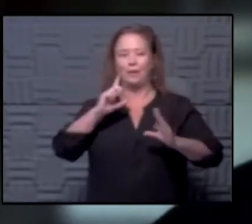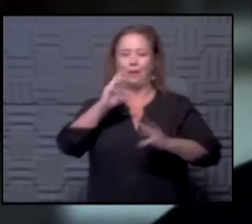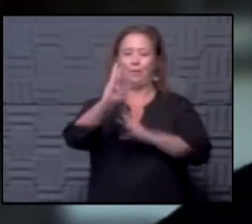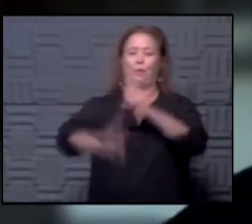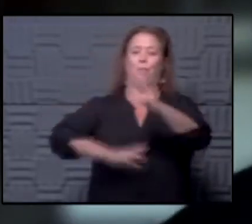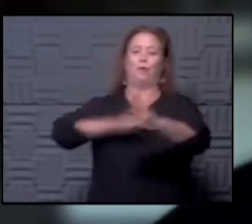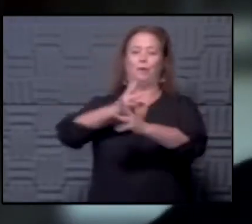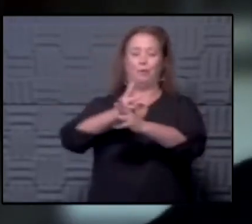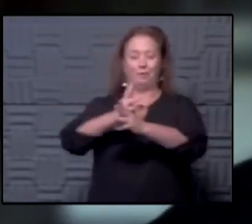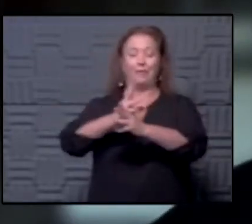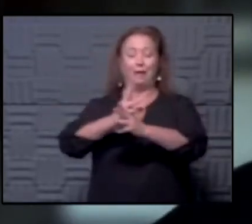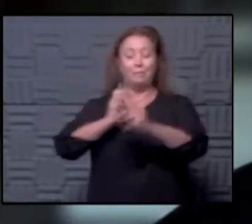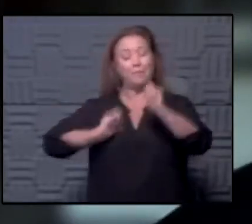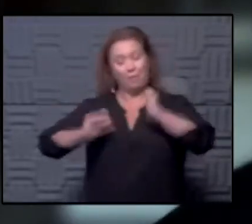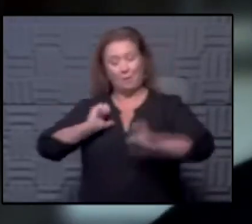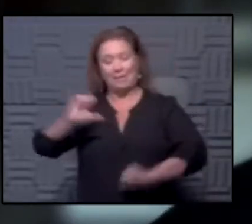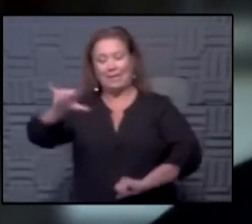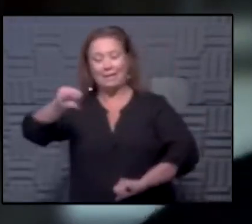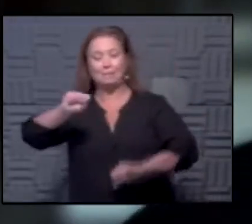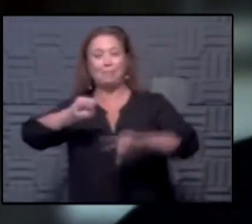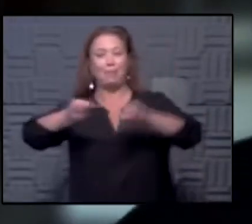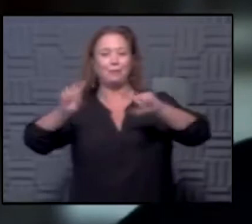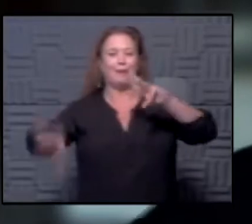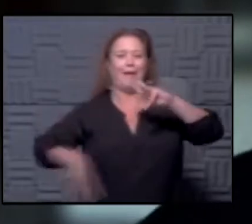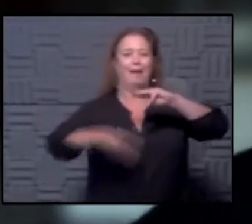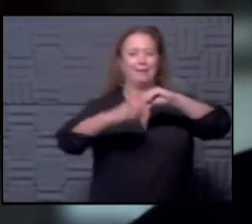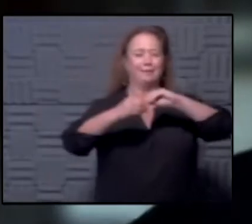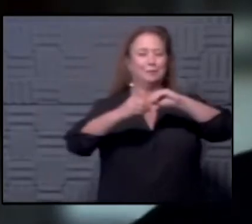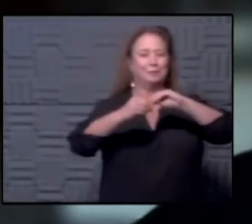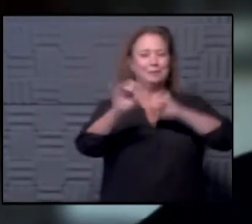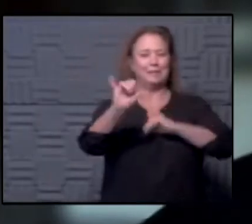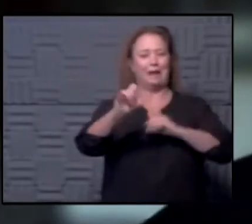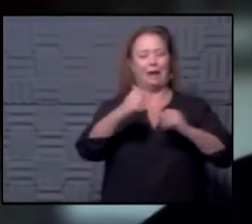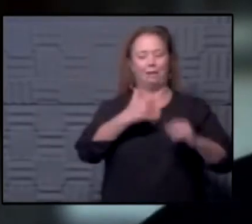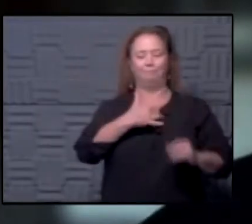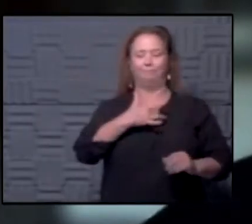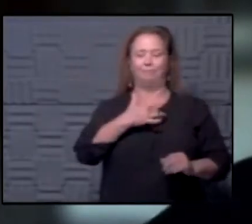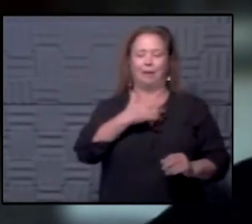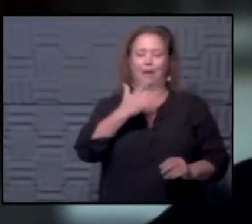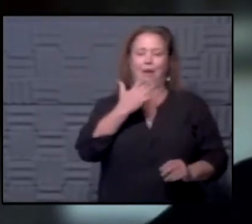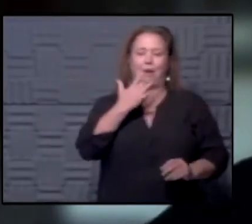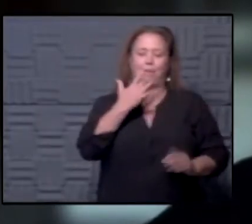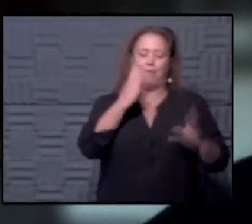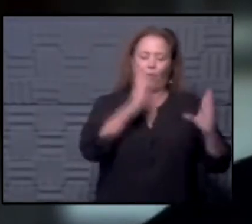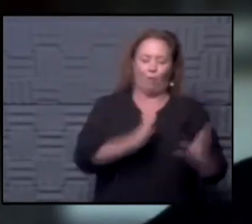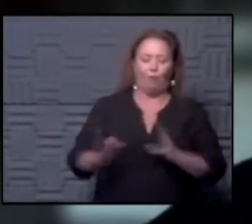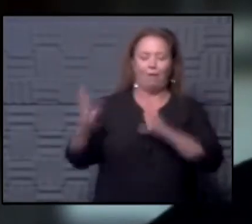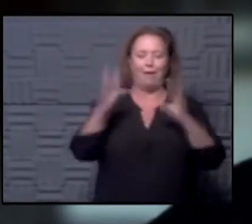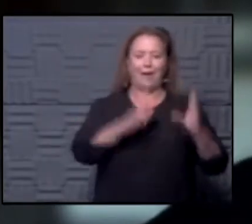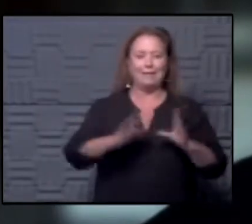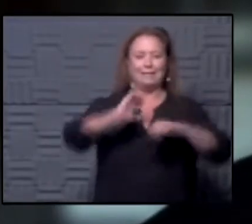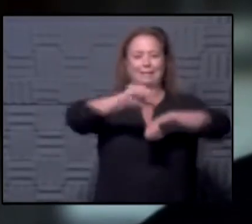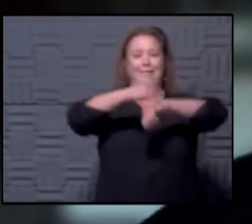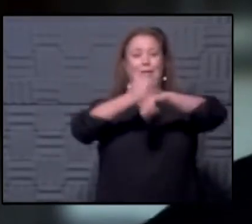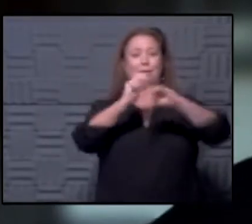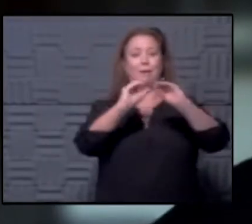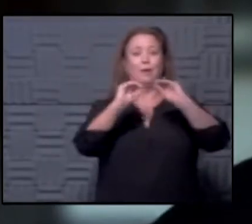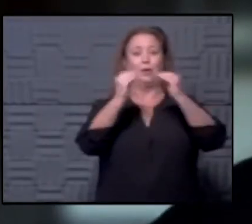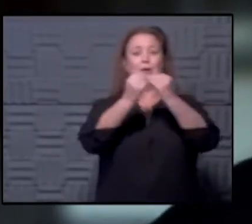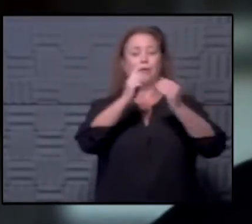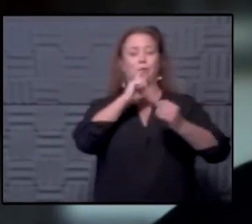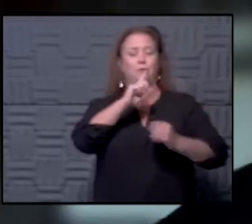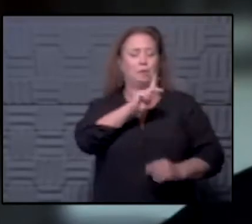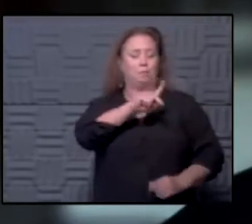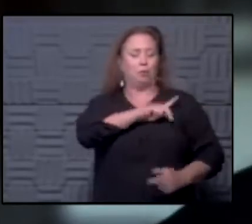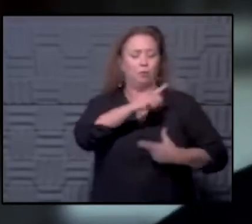just performing. And I really like organizing information and categorizing it. And so it just started as a personal interest